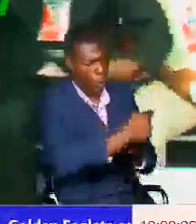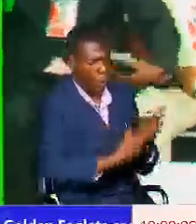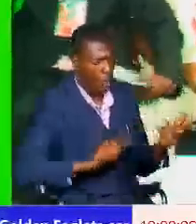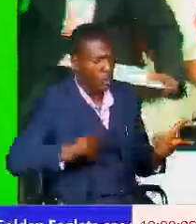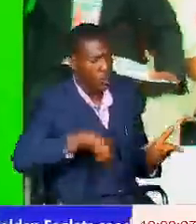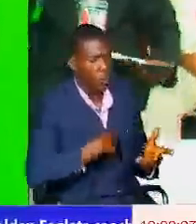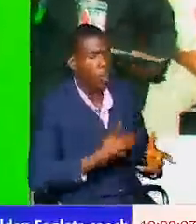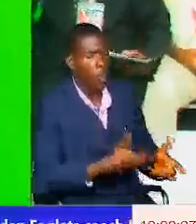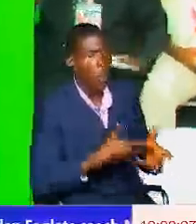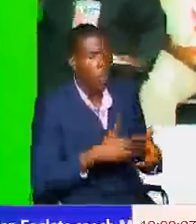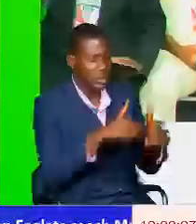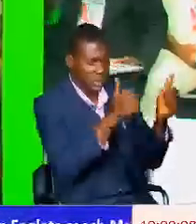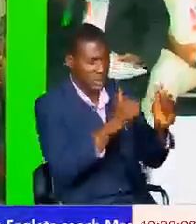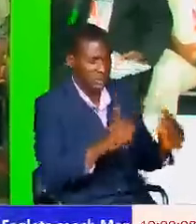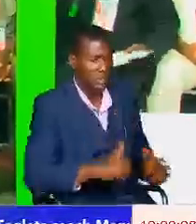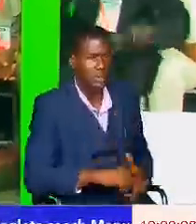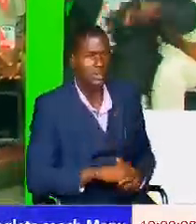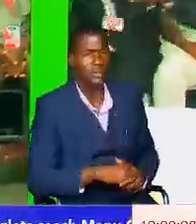We are looking at the post office.